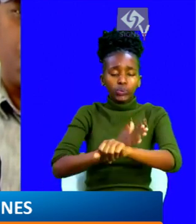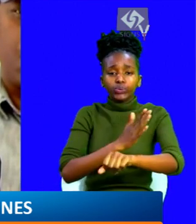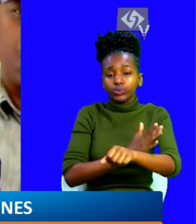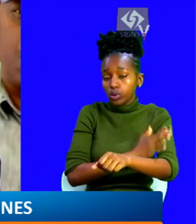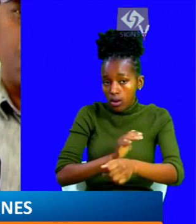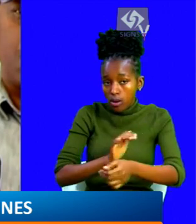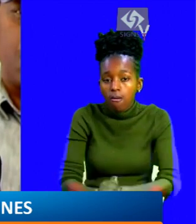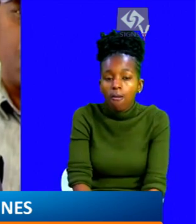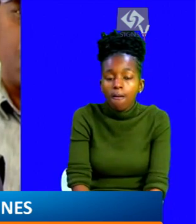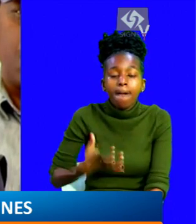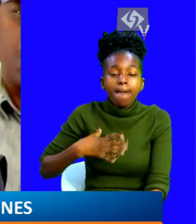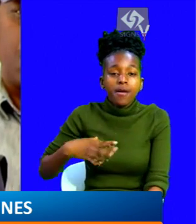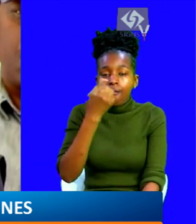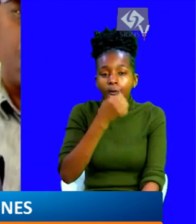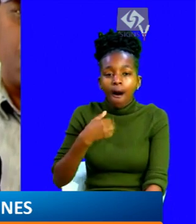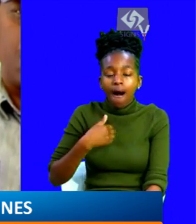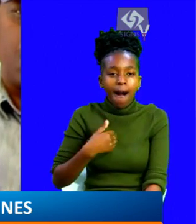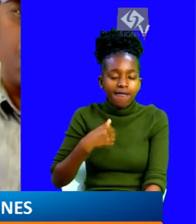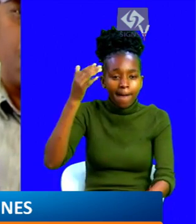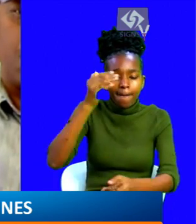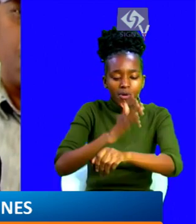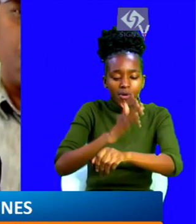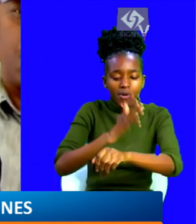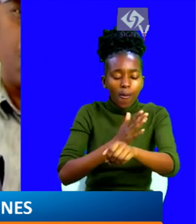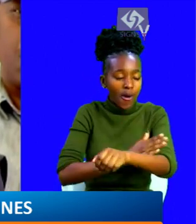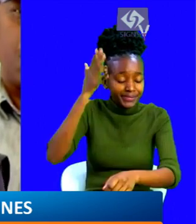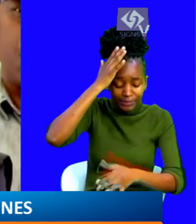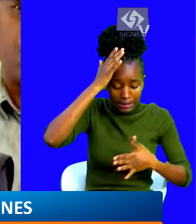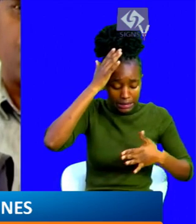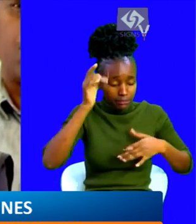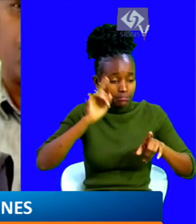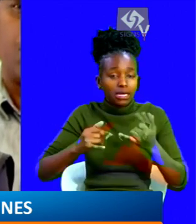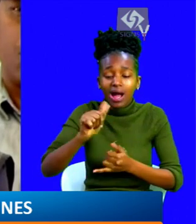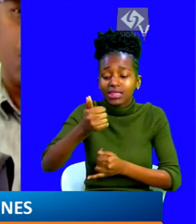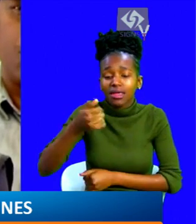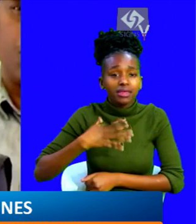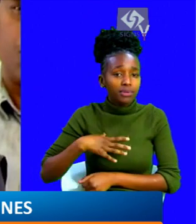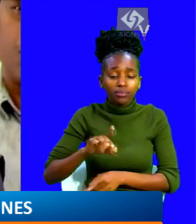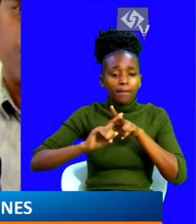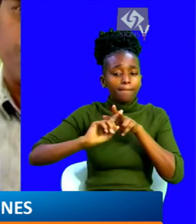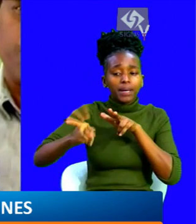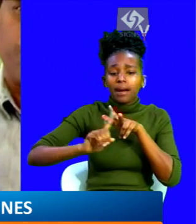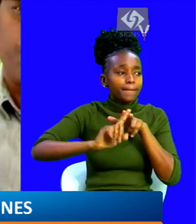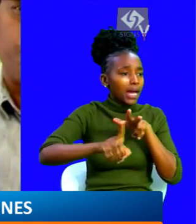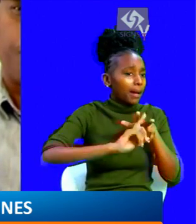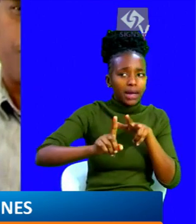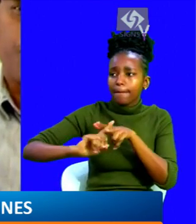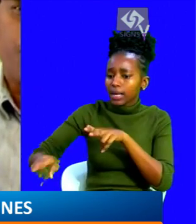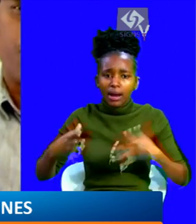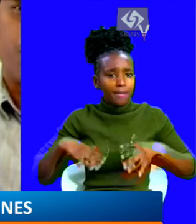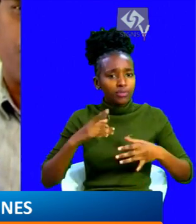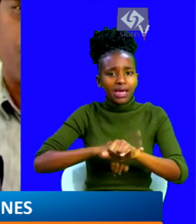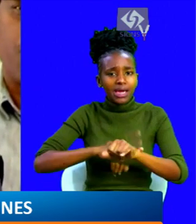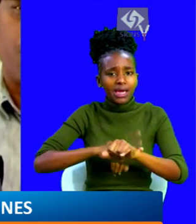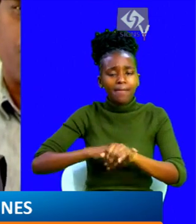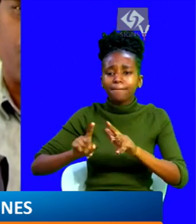round-the-clock protection by the state, not as a favor, but by provisions of our laws. As a result of the killer